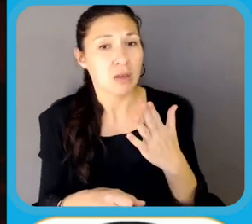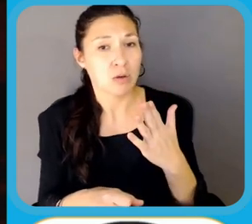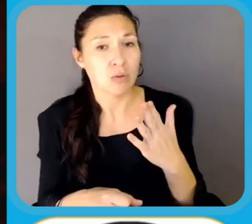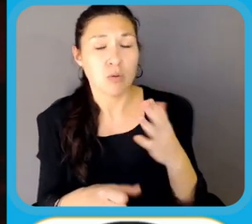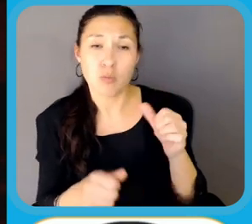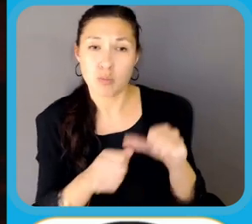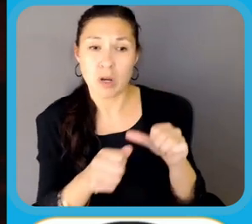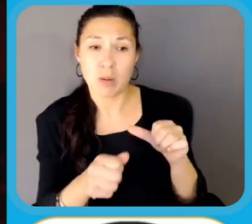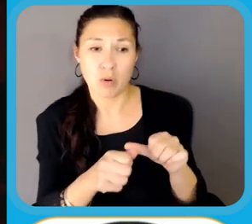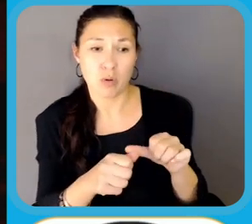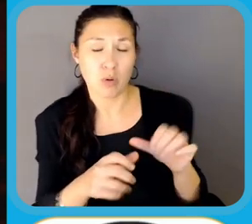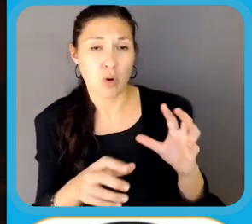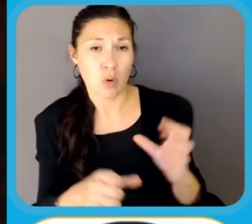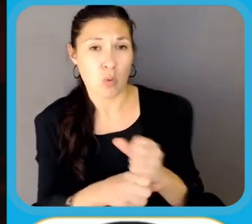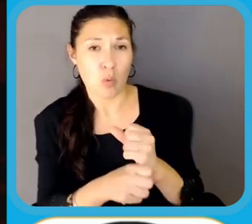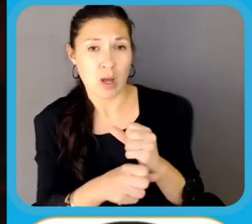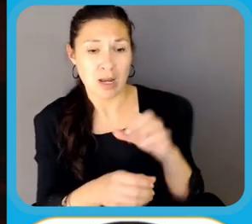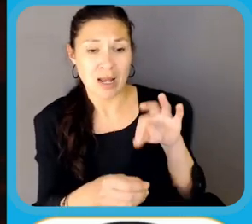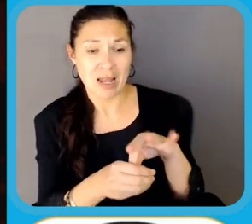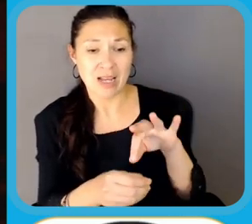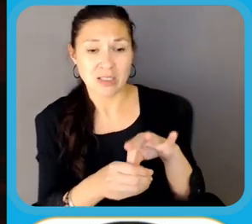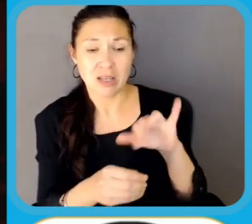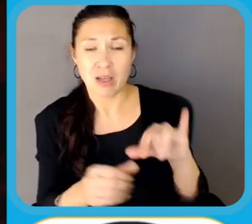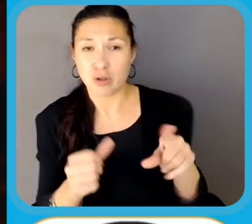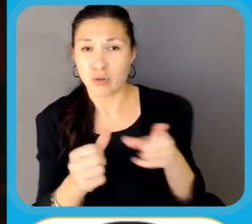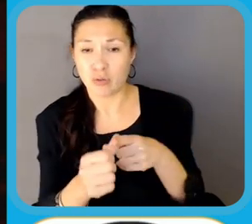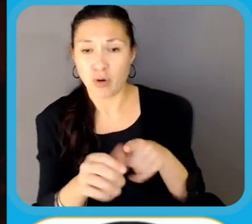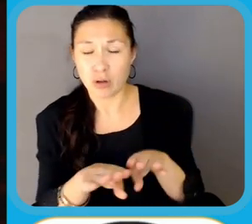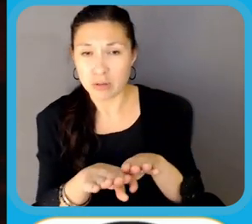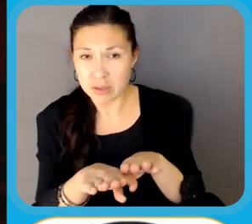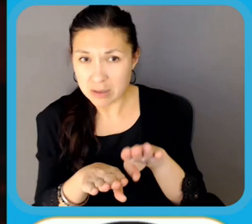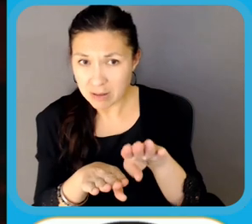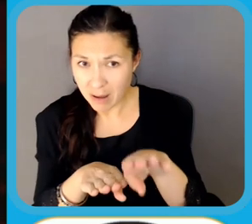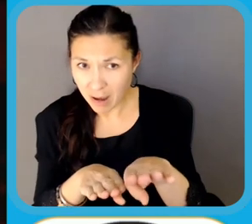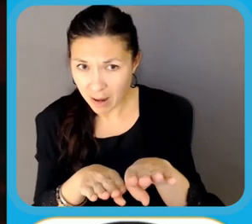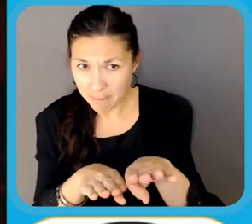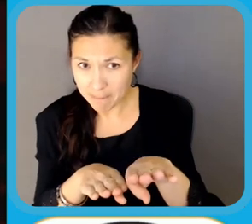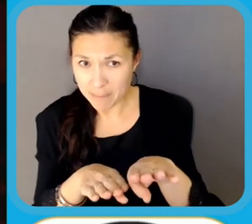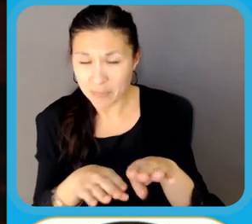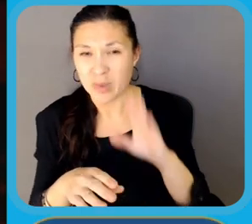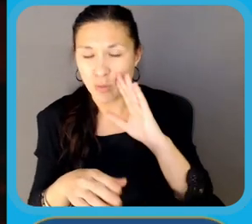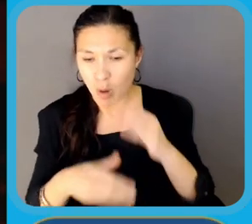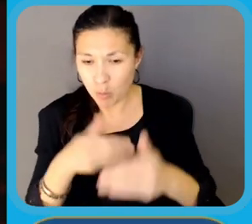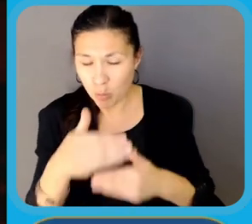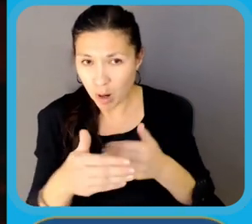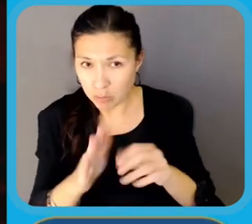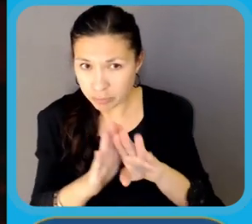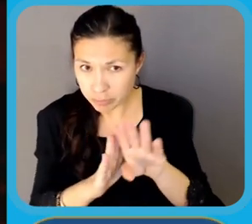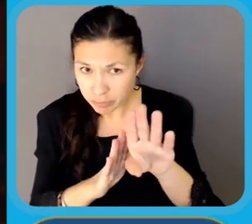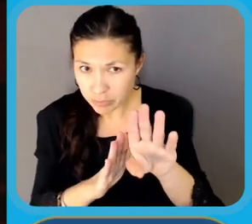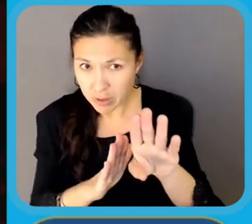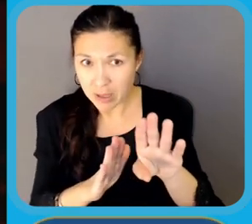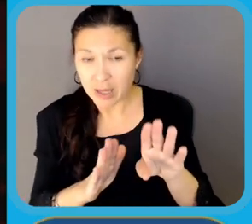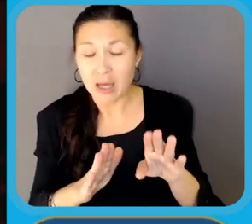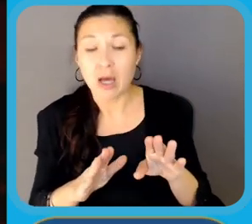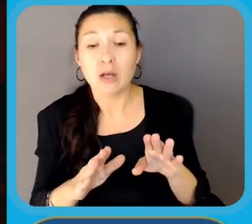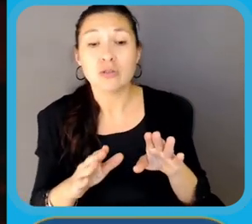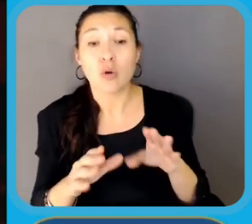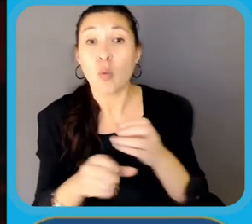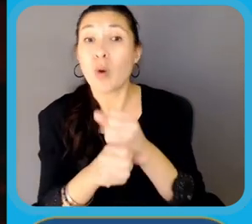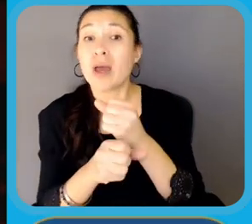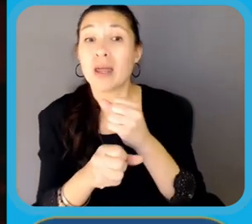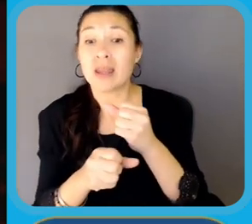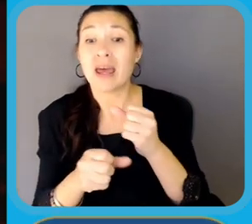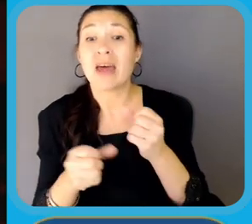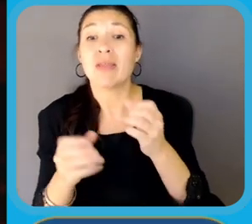winning elections is just the first step toward progress. Then we must govern. And that's exactly what